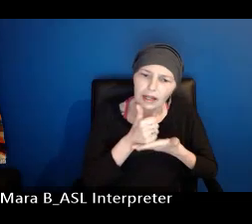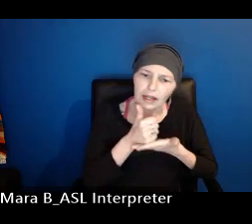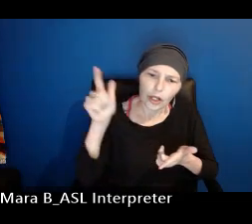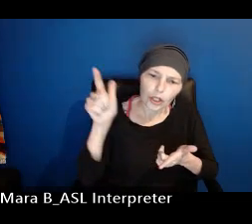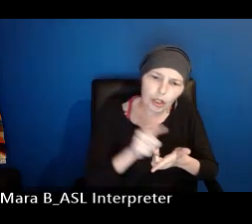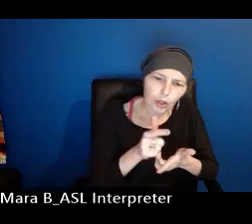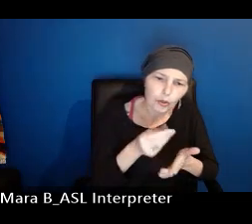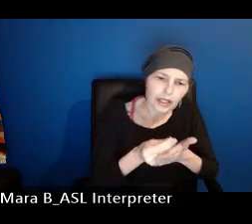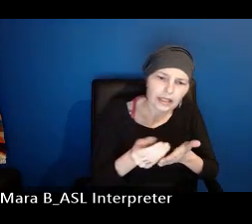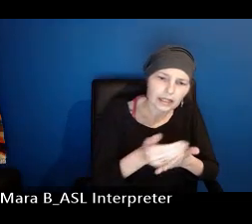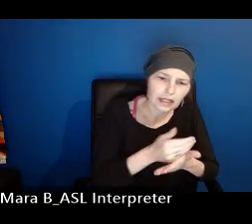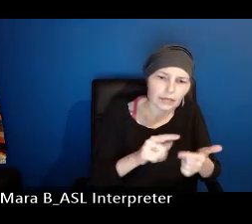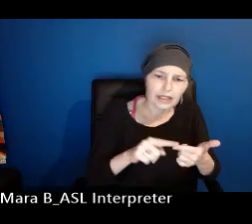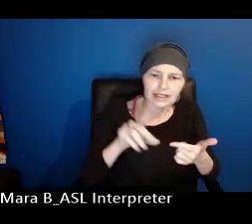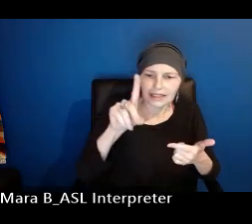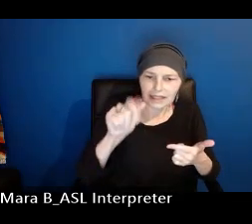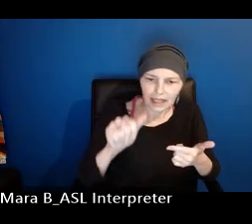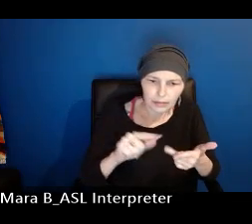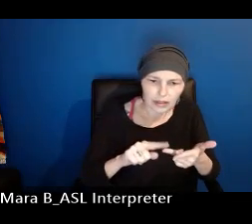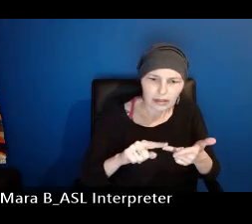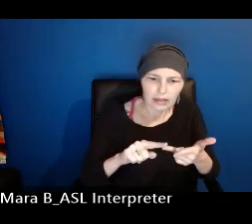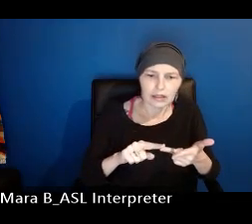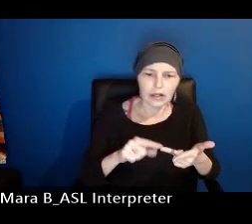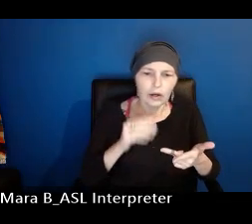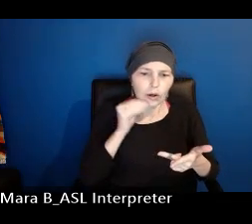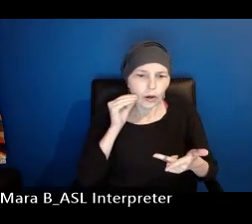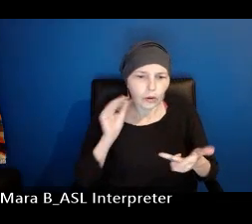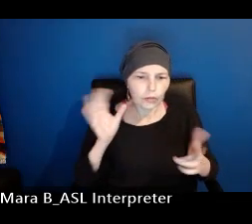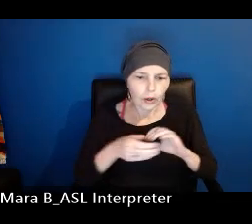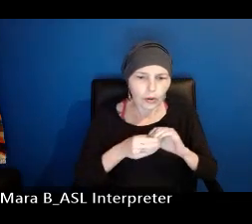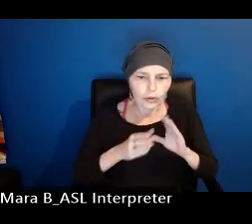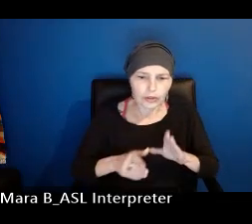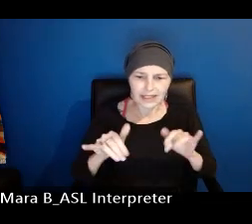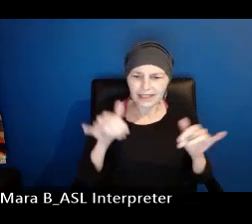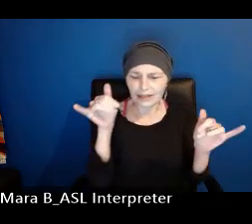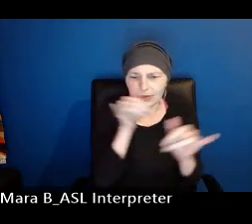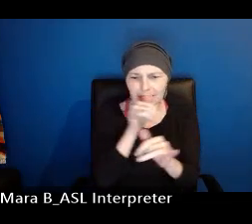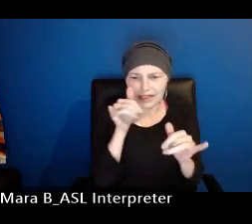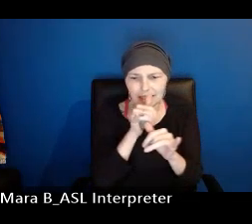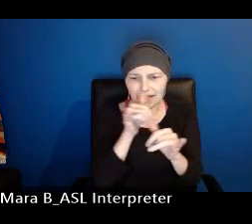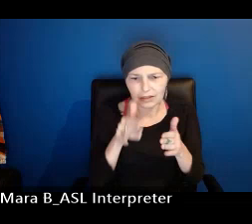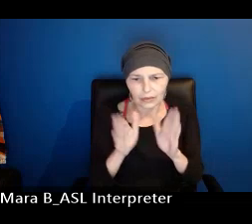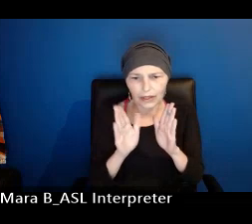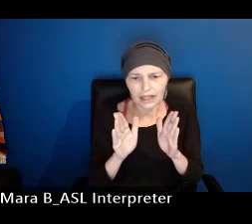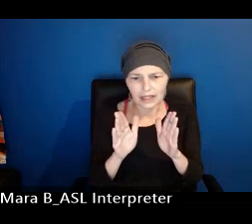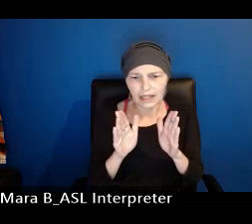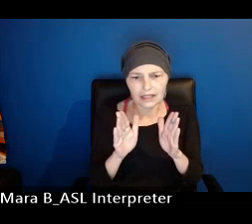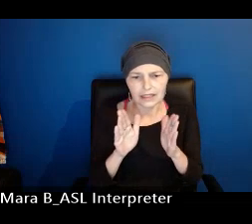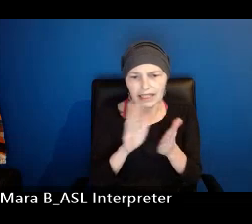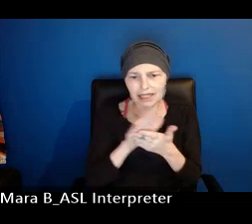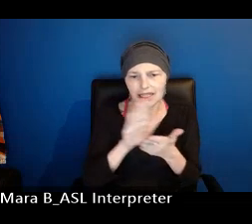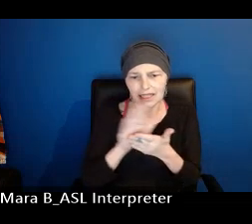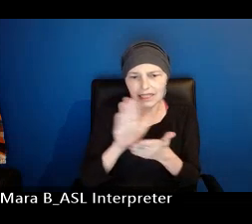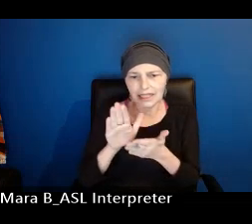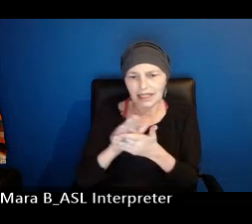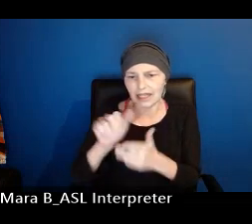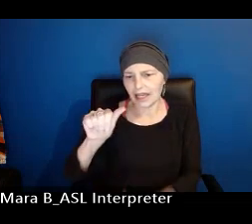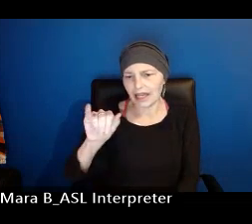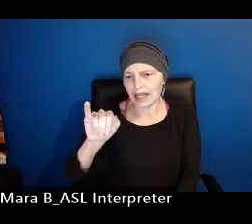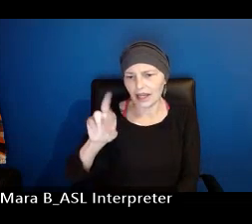or homeowners? This is the most ridiculous way of trying to clean our air when there's